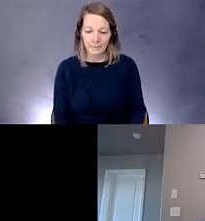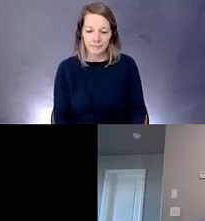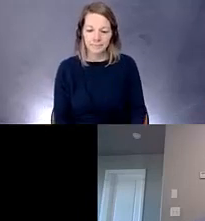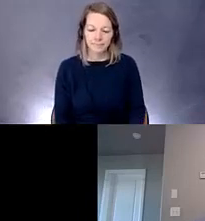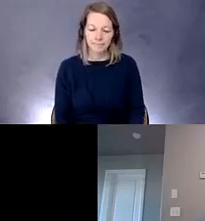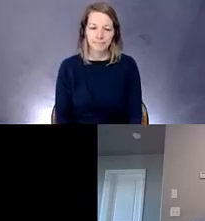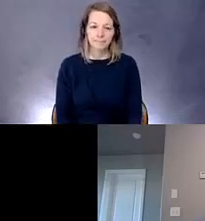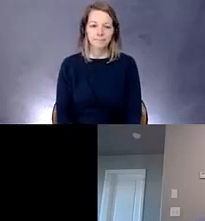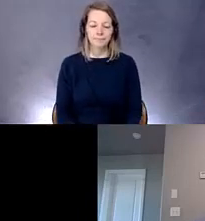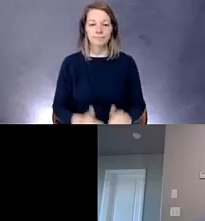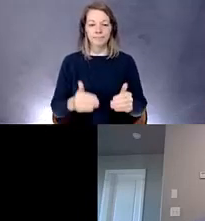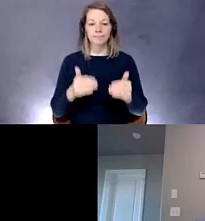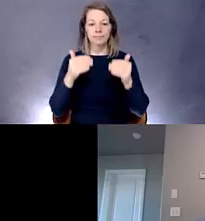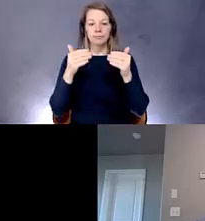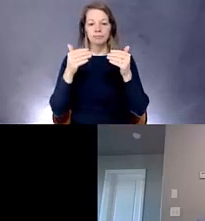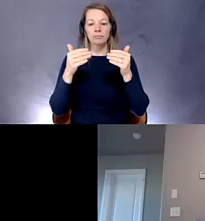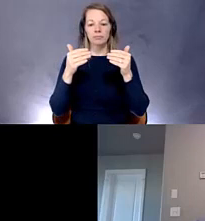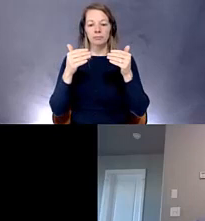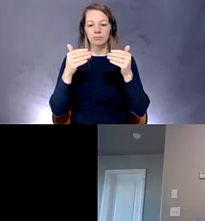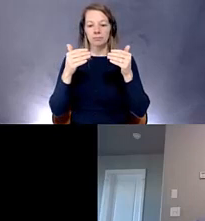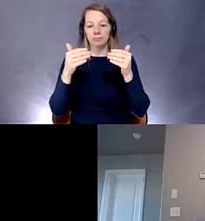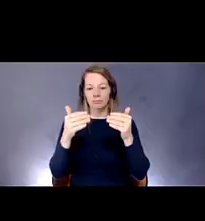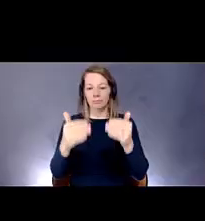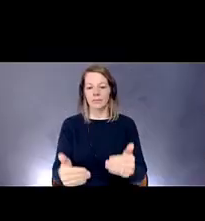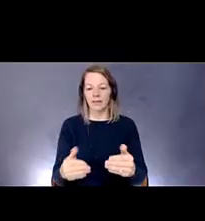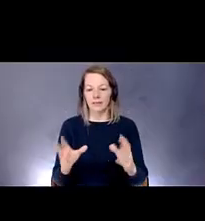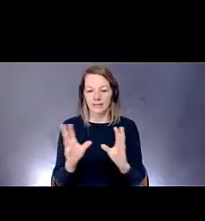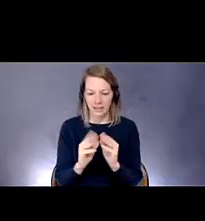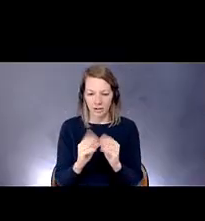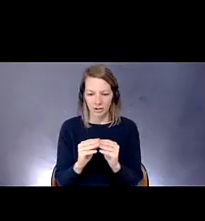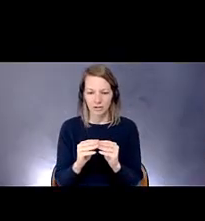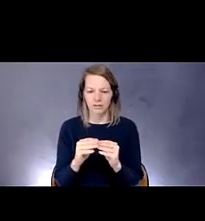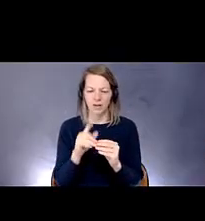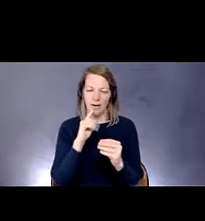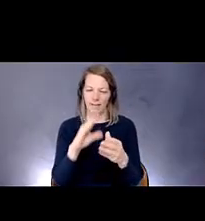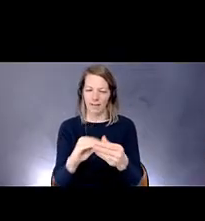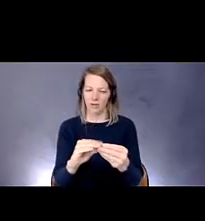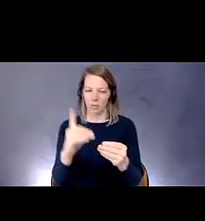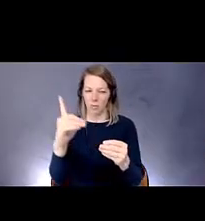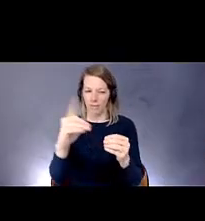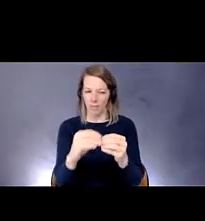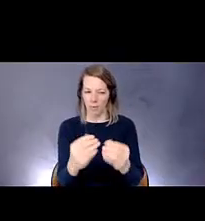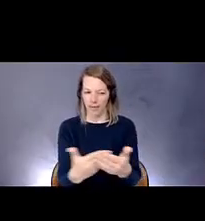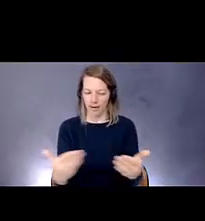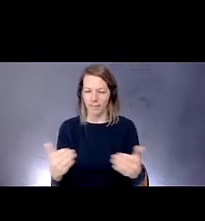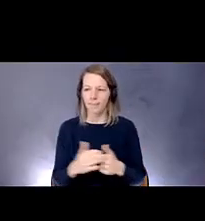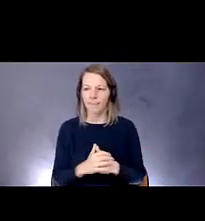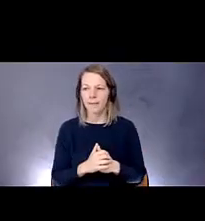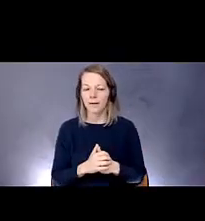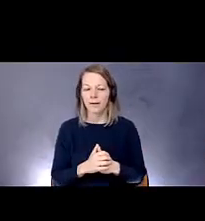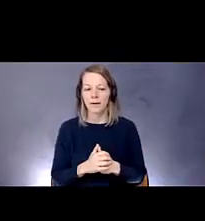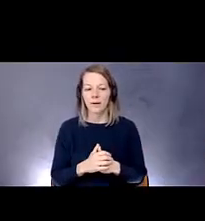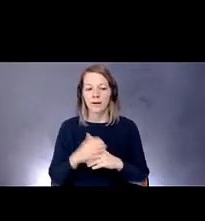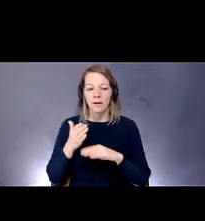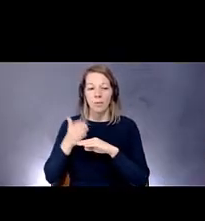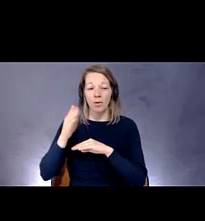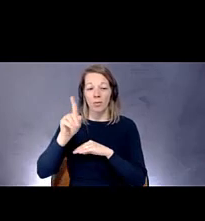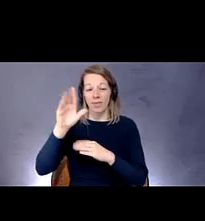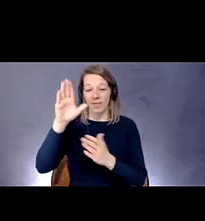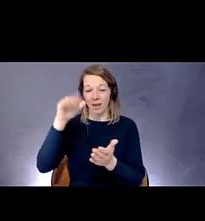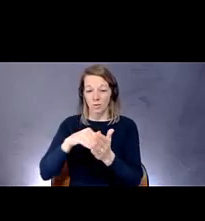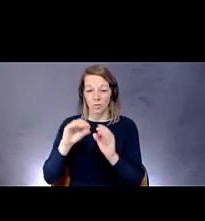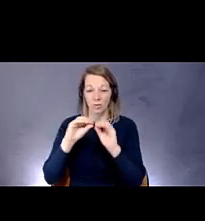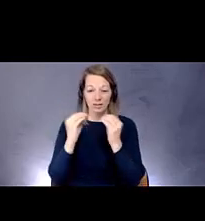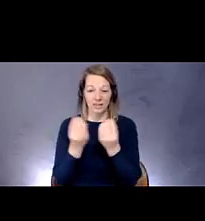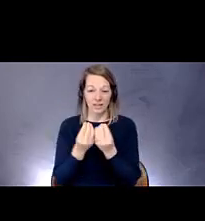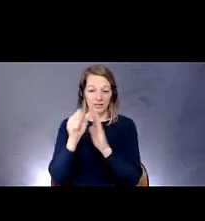transition to the next session. And, I'm sorry, I want to mention one more thing before we do. More than 1,000 organizations across our